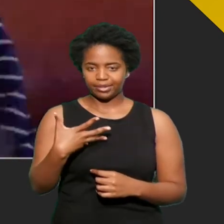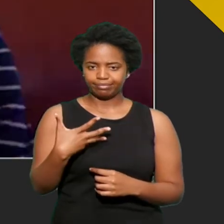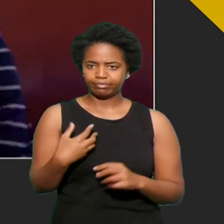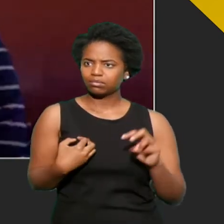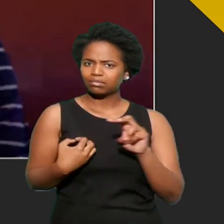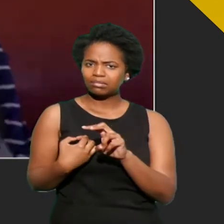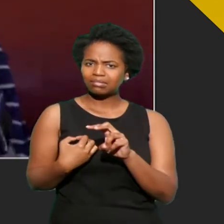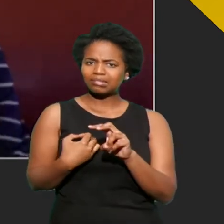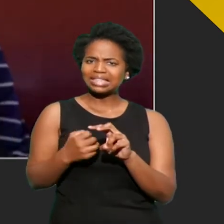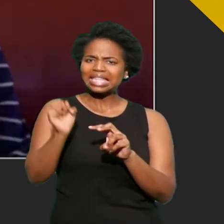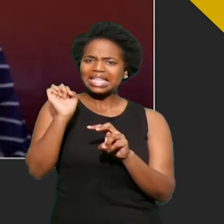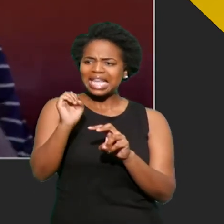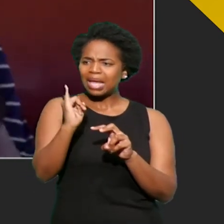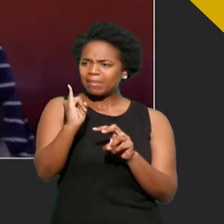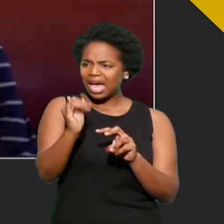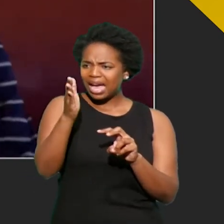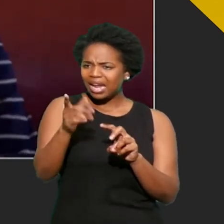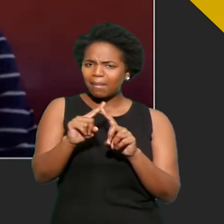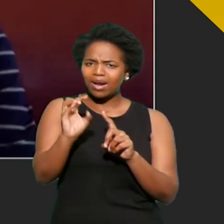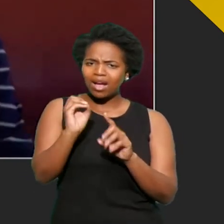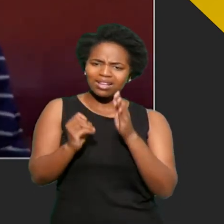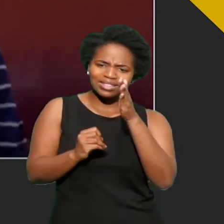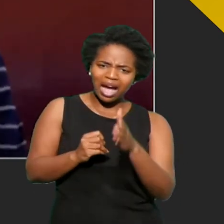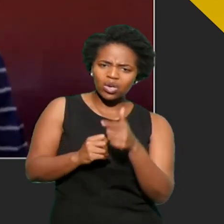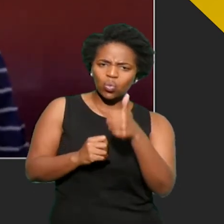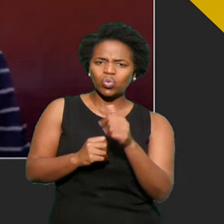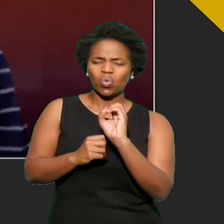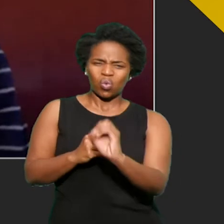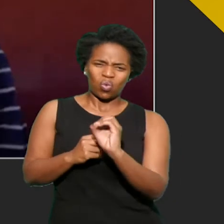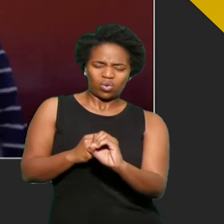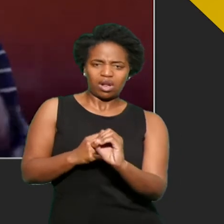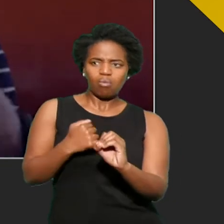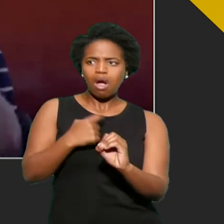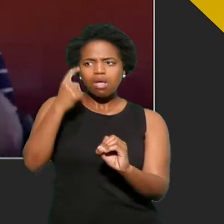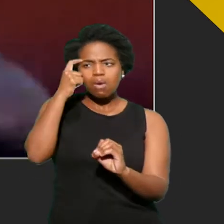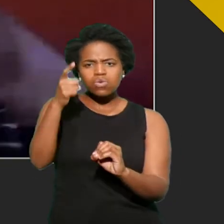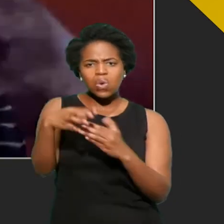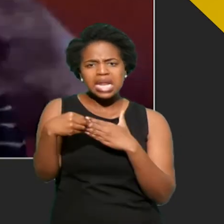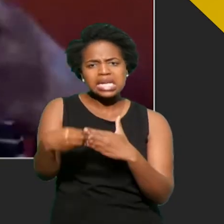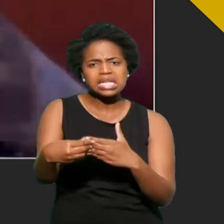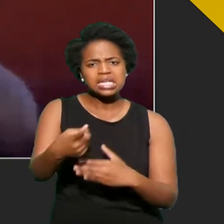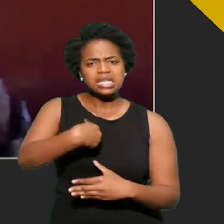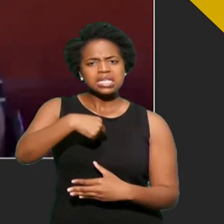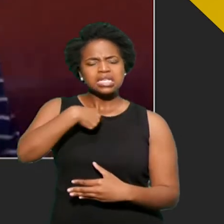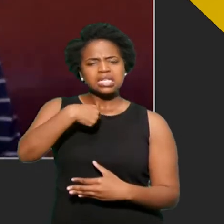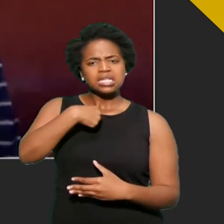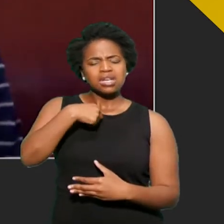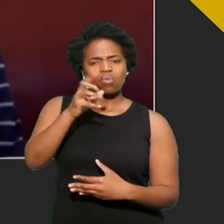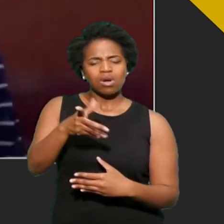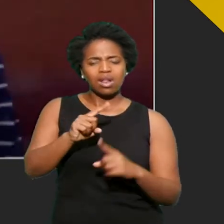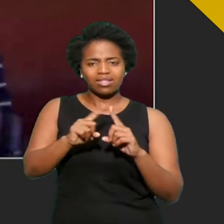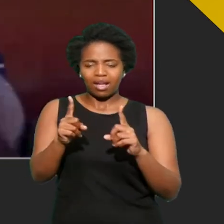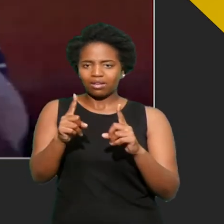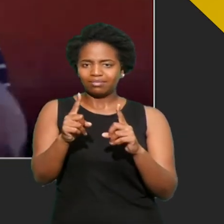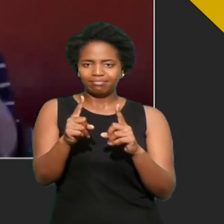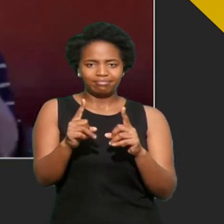her partner as the leader, the person that's going to guide her through life. And slowly there's a breakdown